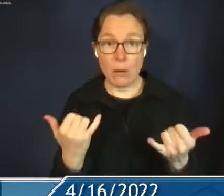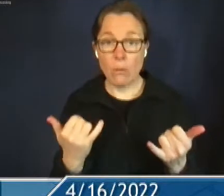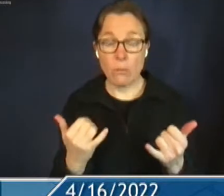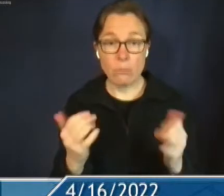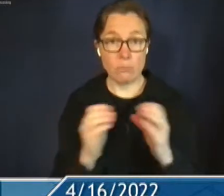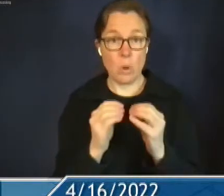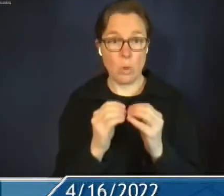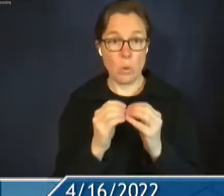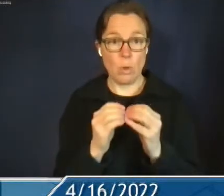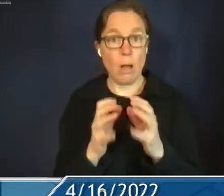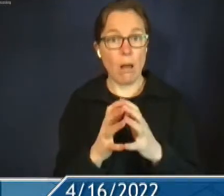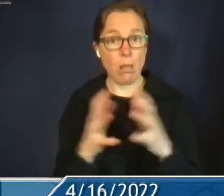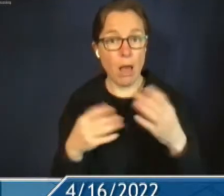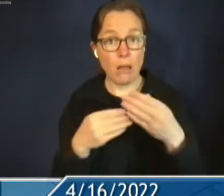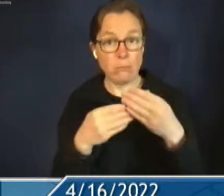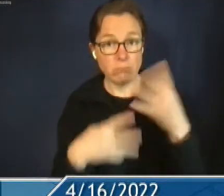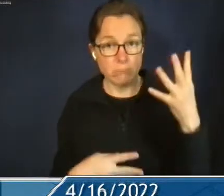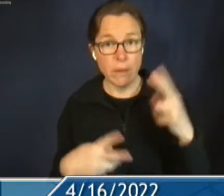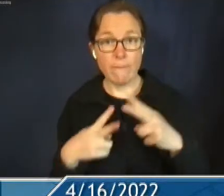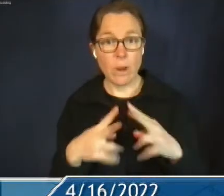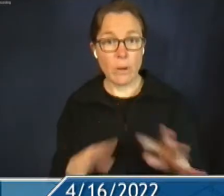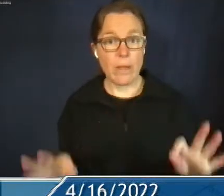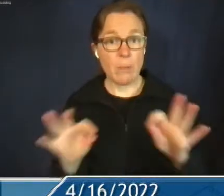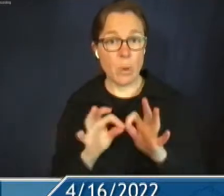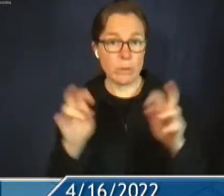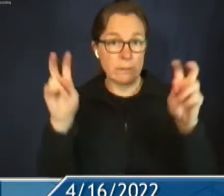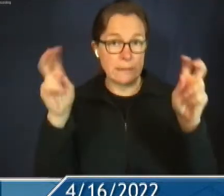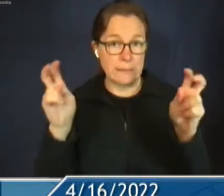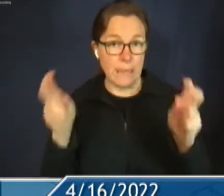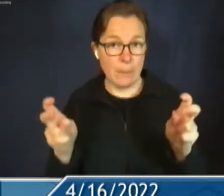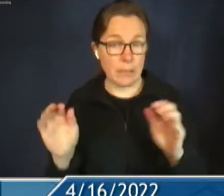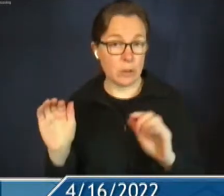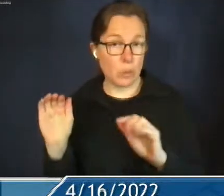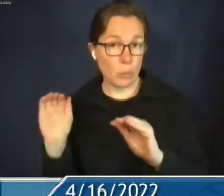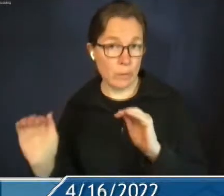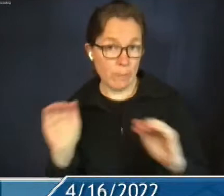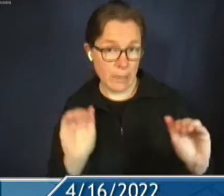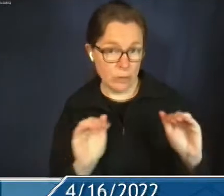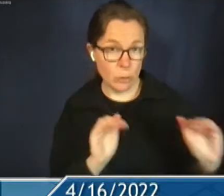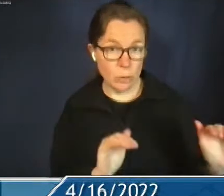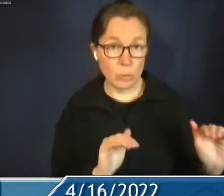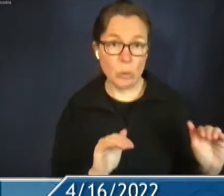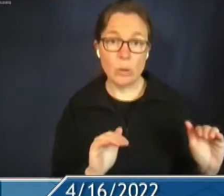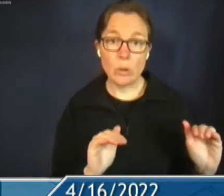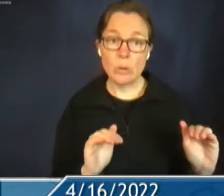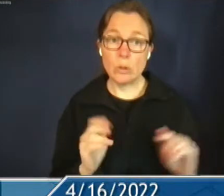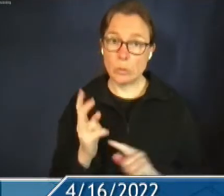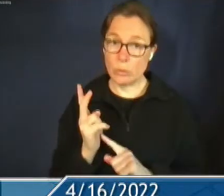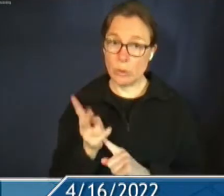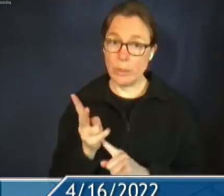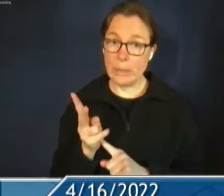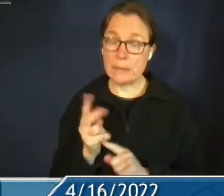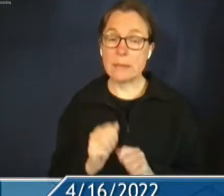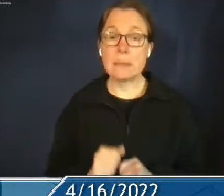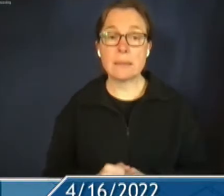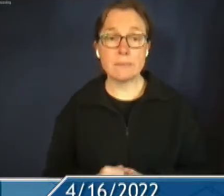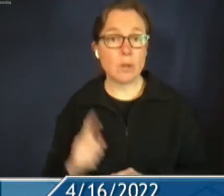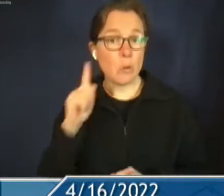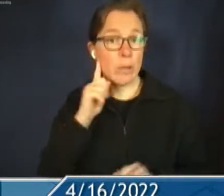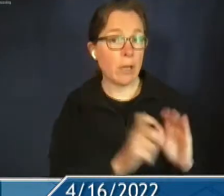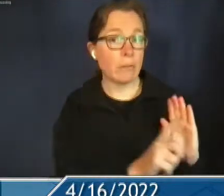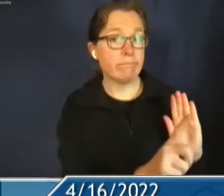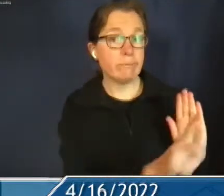we have some really important topics to cover. So just to remind everyone to kind of keep it to that 2 minutes when you hear that timer